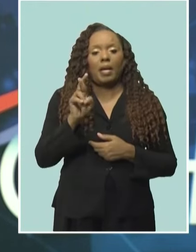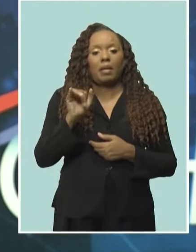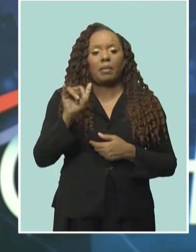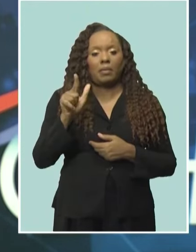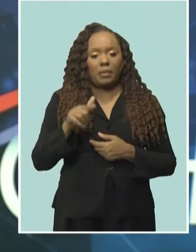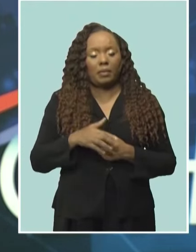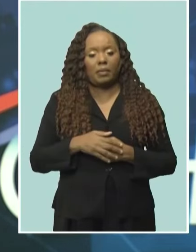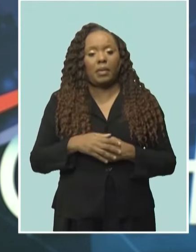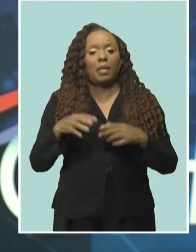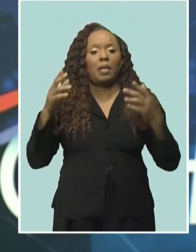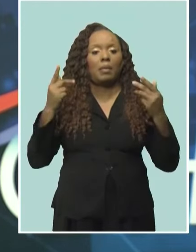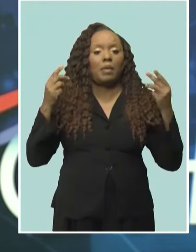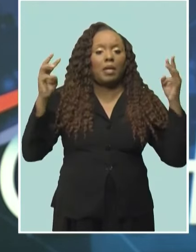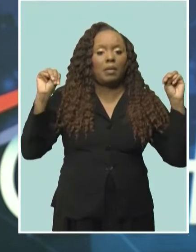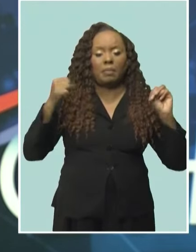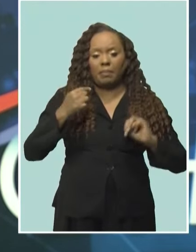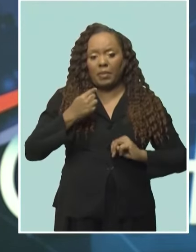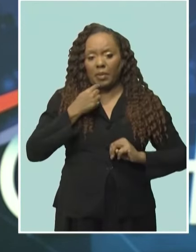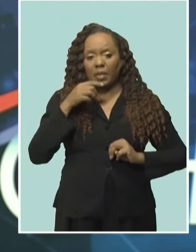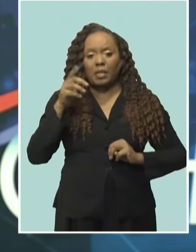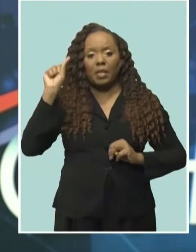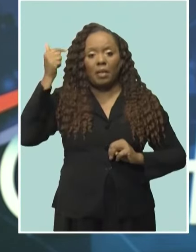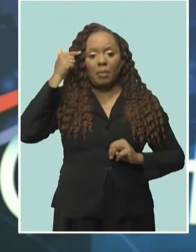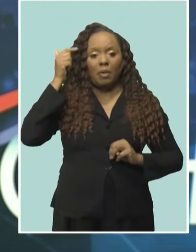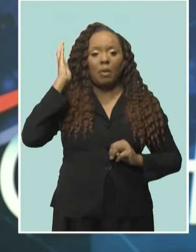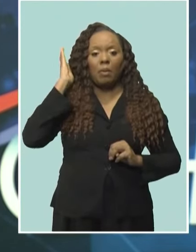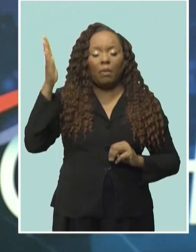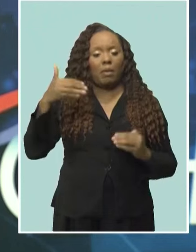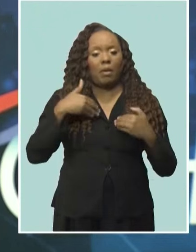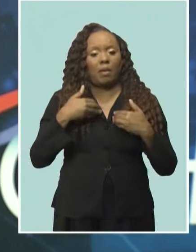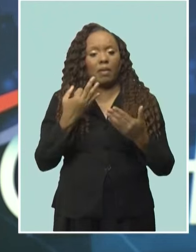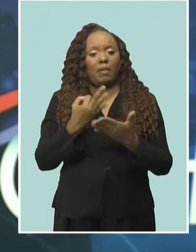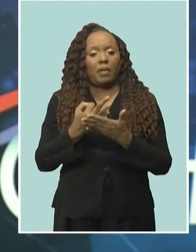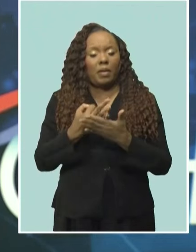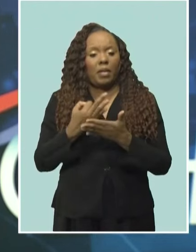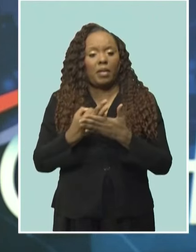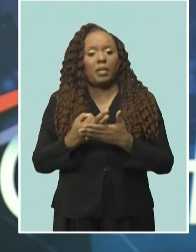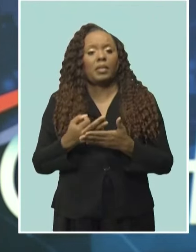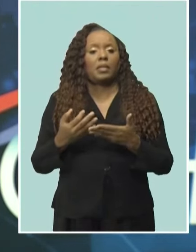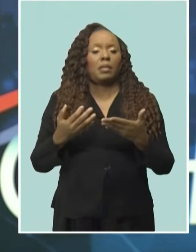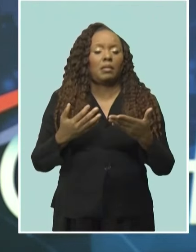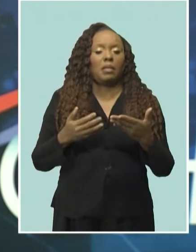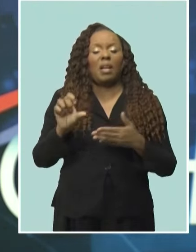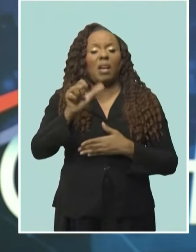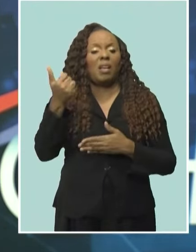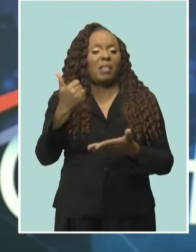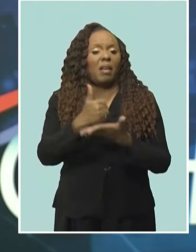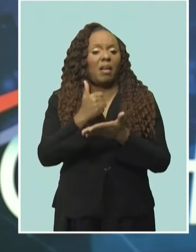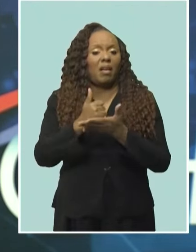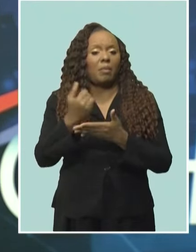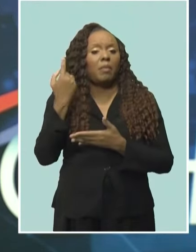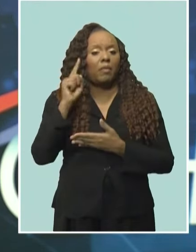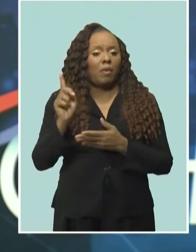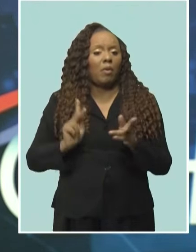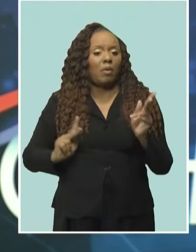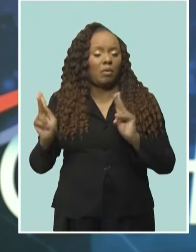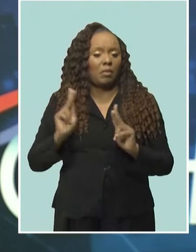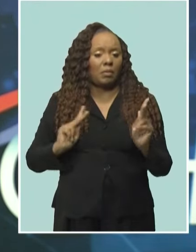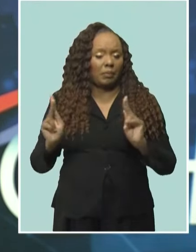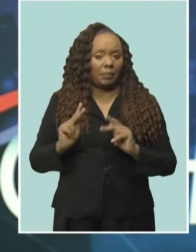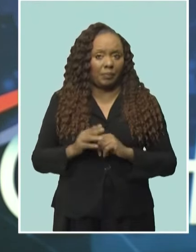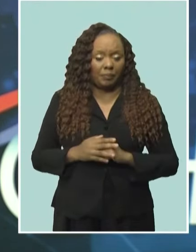says government is putting together a package that includes financial and other assistance for displaced members of the industry. Wendy